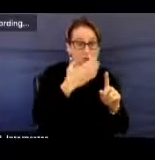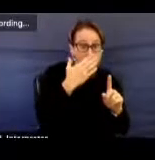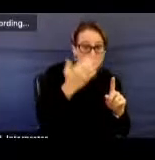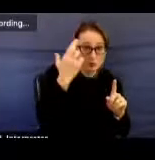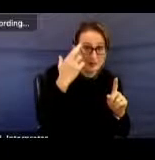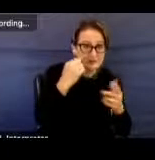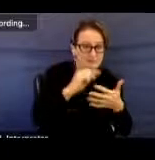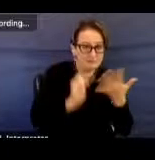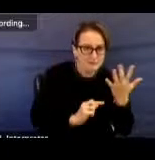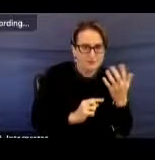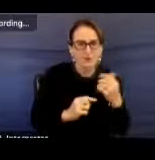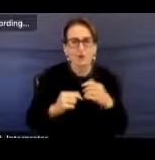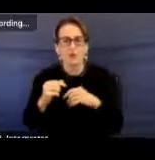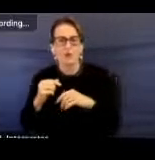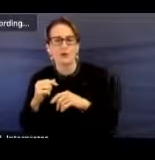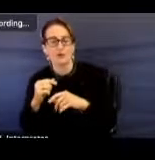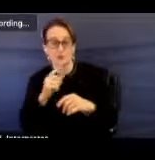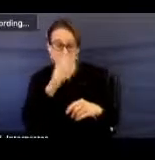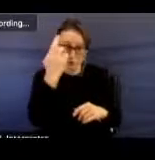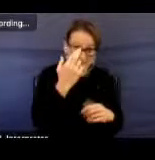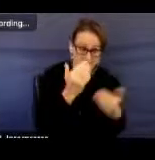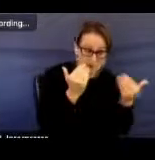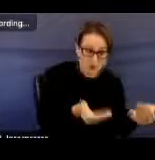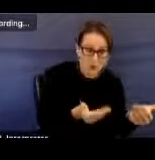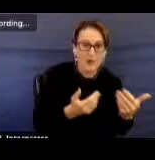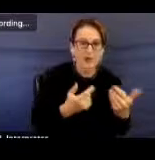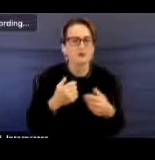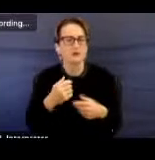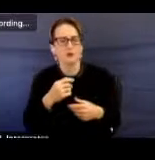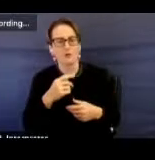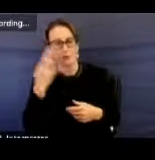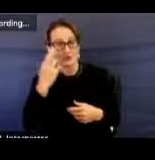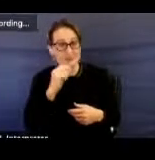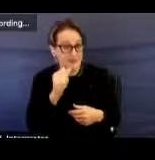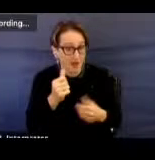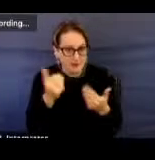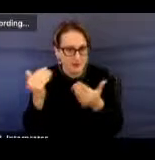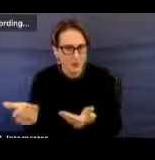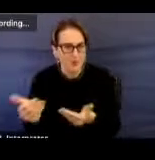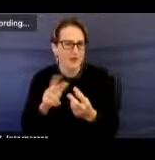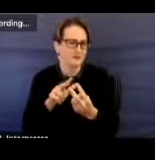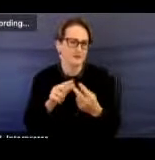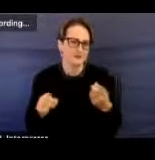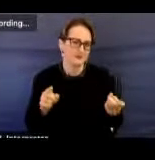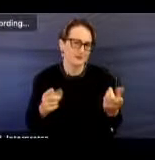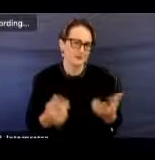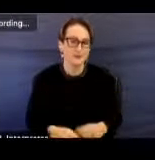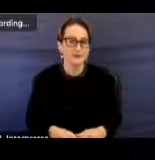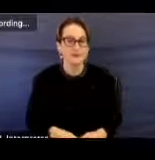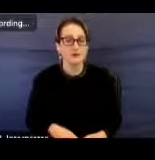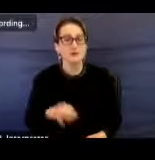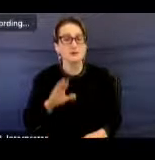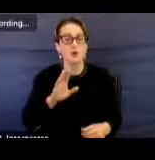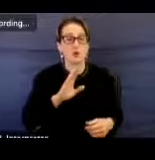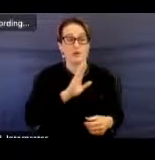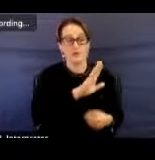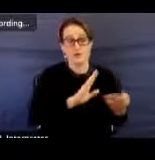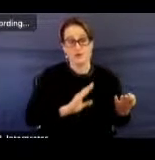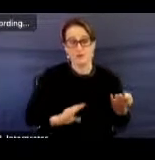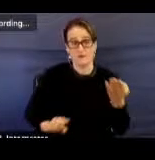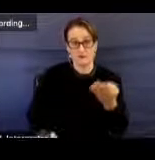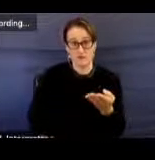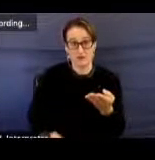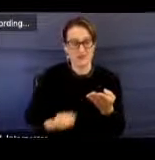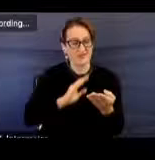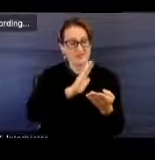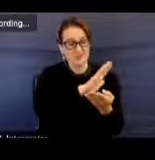anyway, I agree, Anthony. And their proposal appeared to be, the firm that they suggested appeared to be the